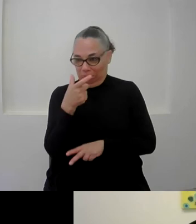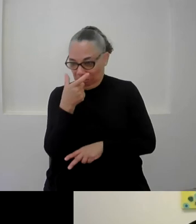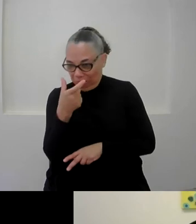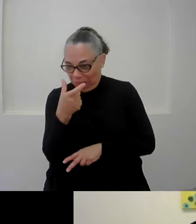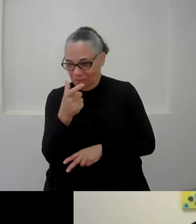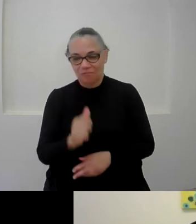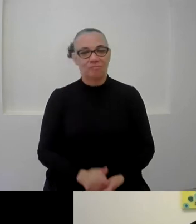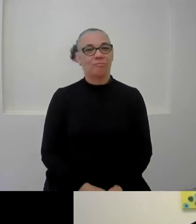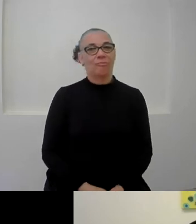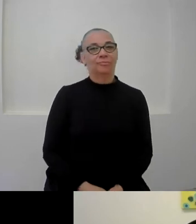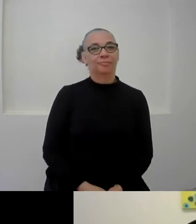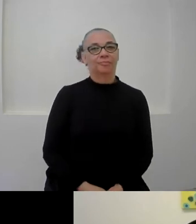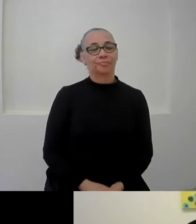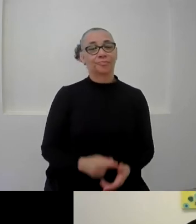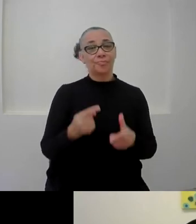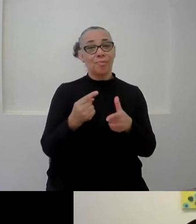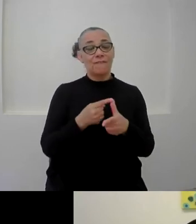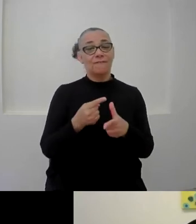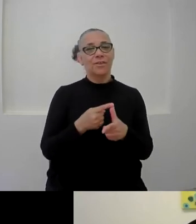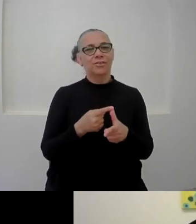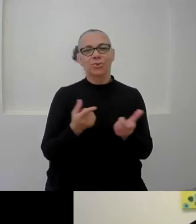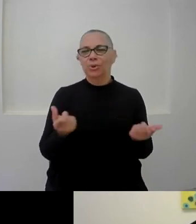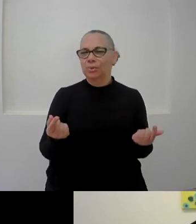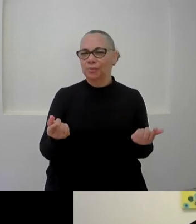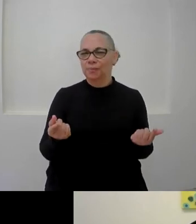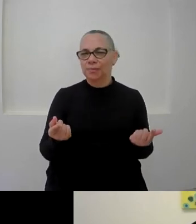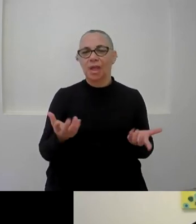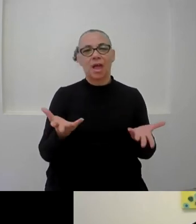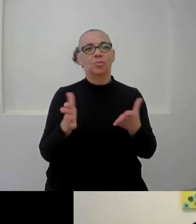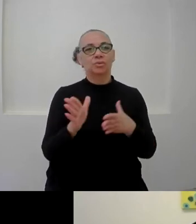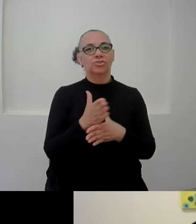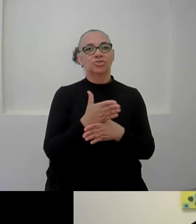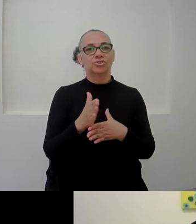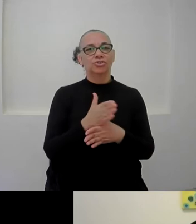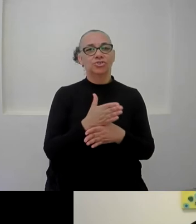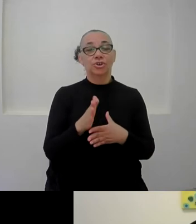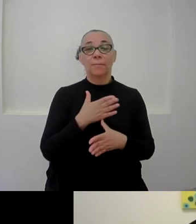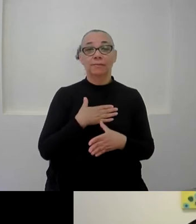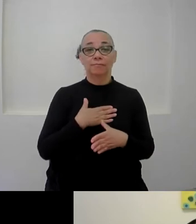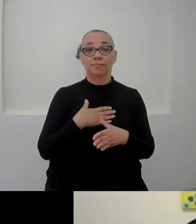What I want to do, first of all, is to share my screen.